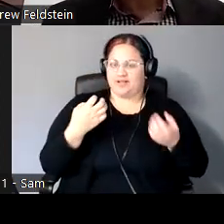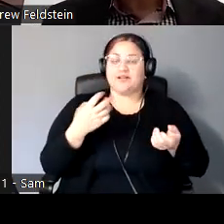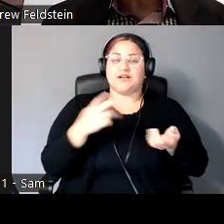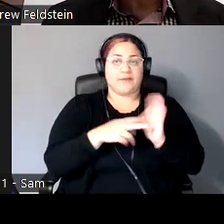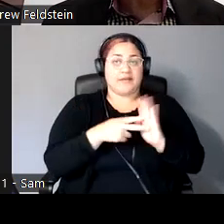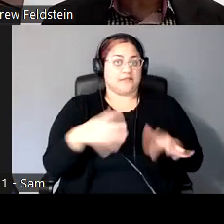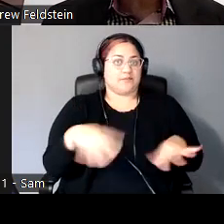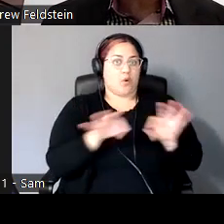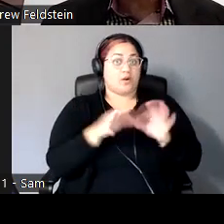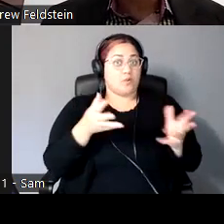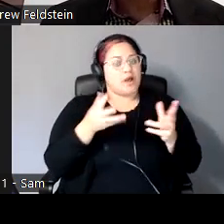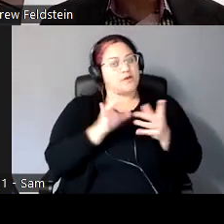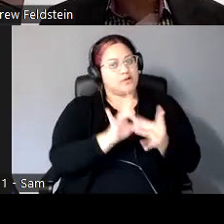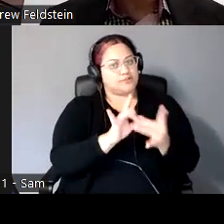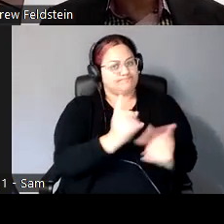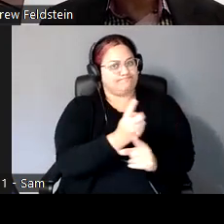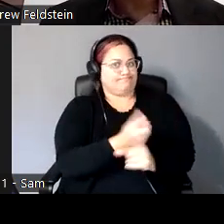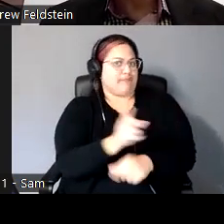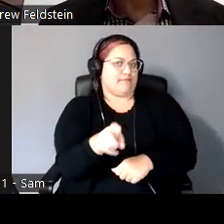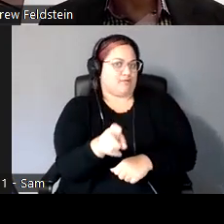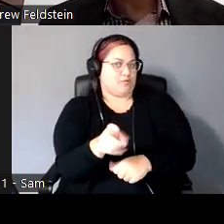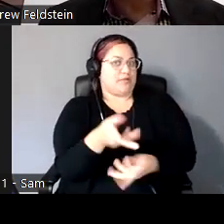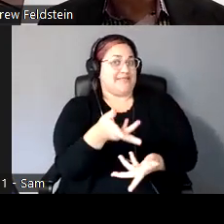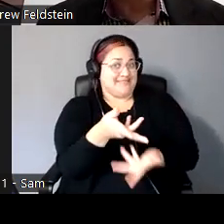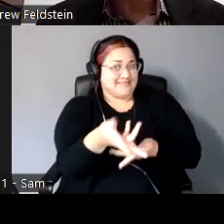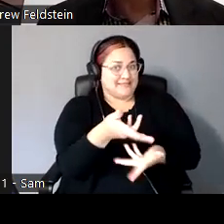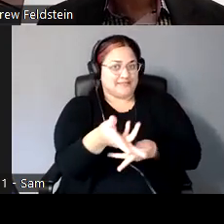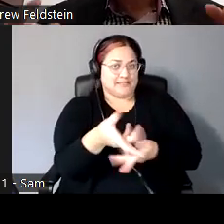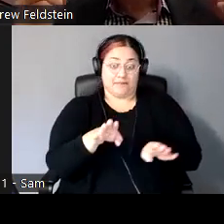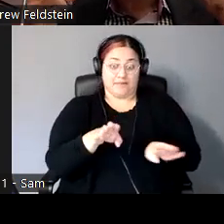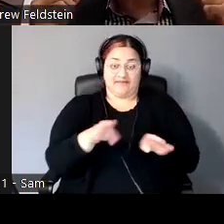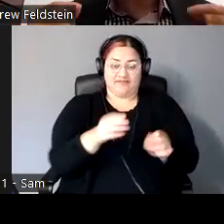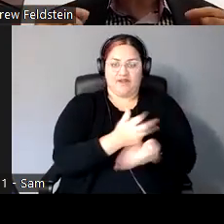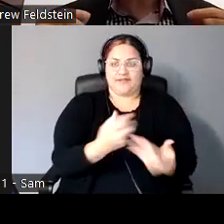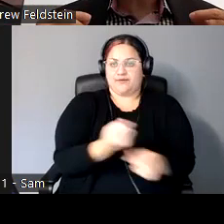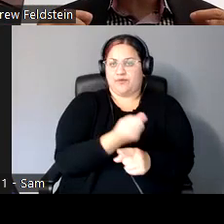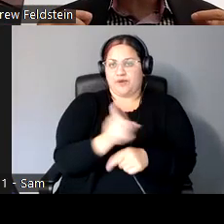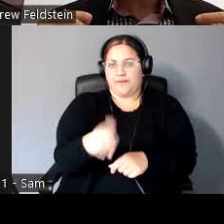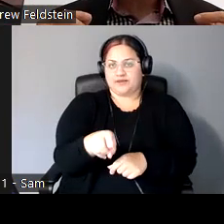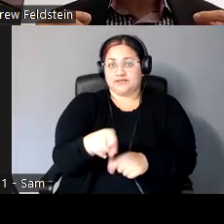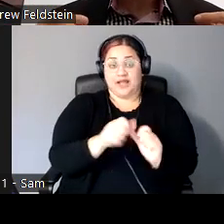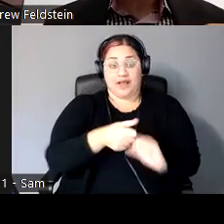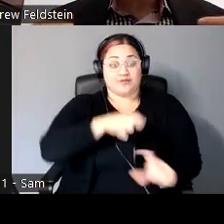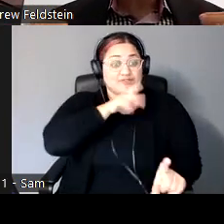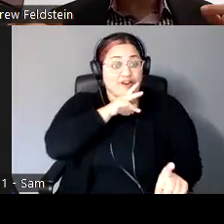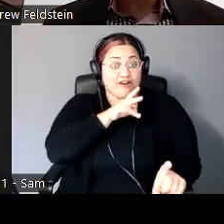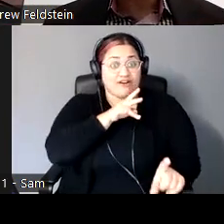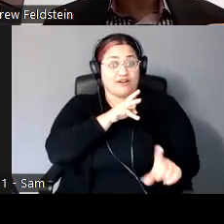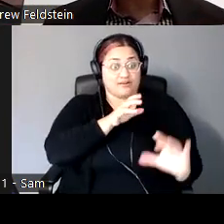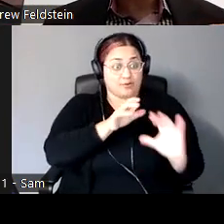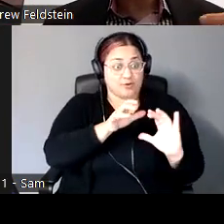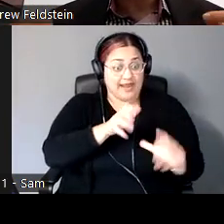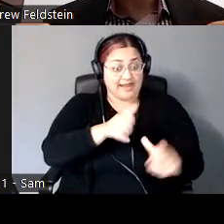In those situations, be really, really mindful of your language. Every time you communicate, picture a